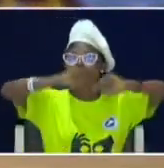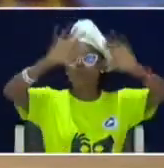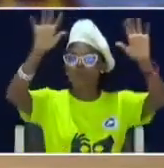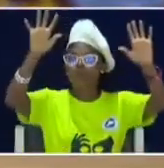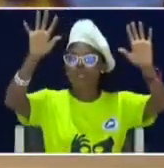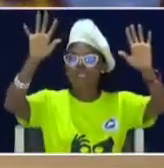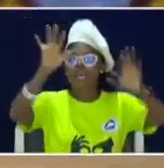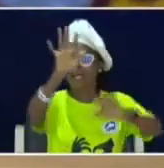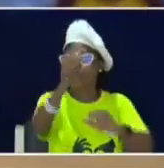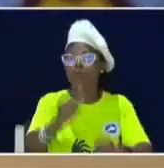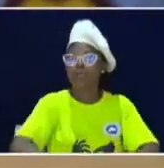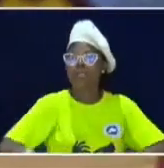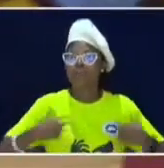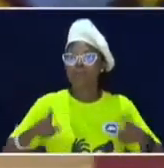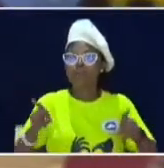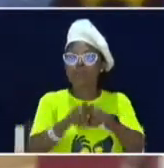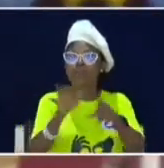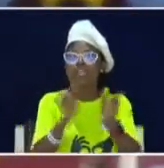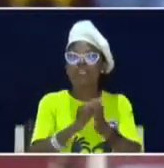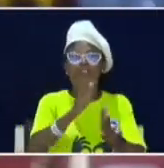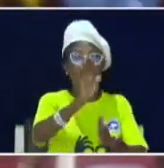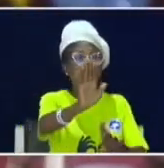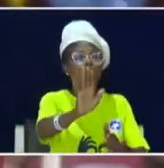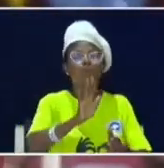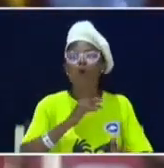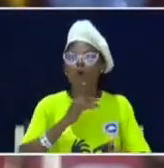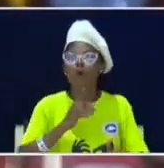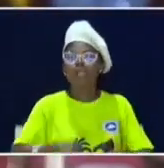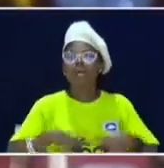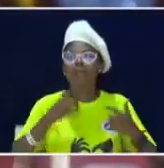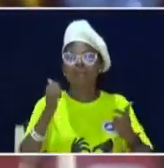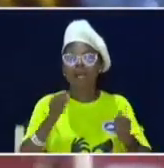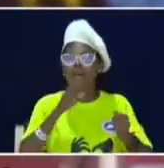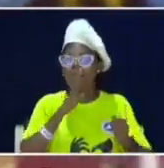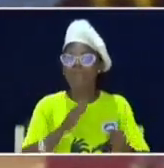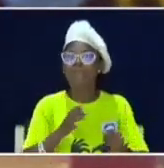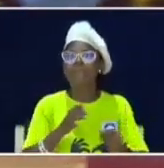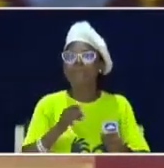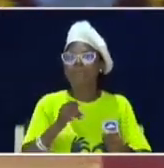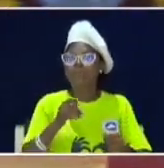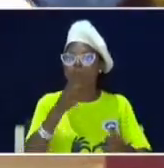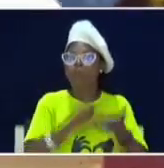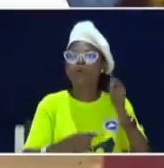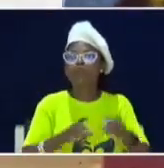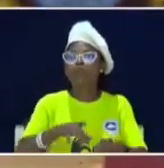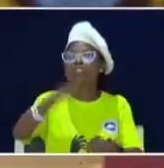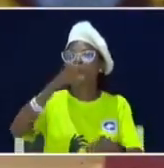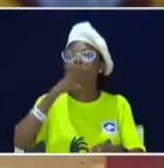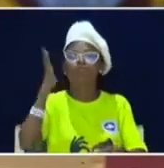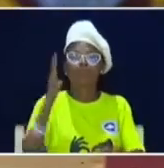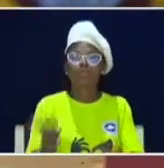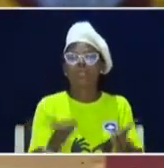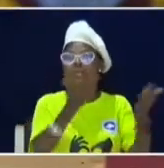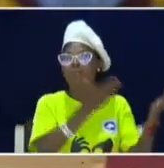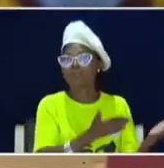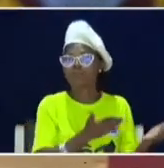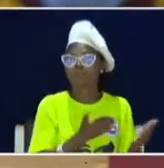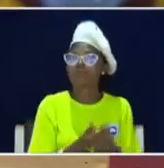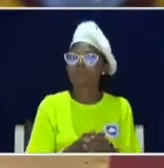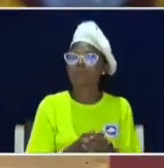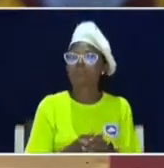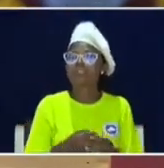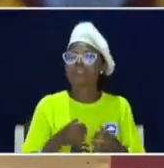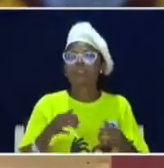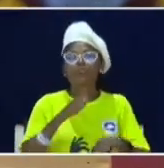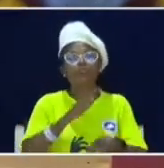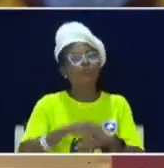you come and resurrender again, so that your life can be what the Holy Spirit can carry. Please, when that call comes, harden not your heart.